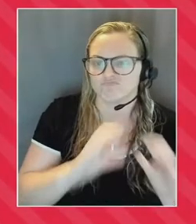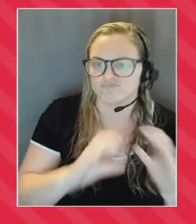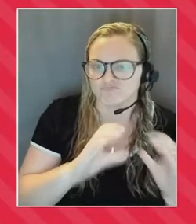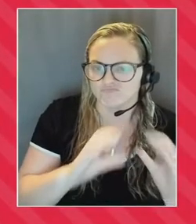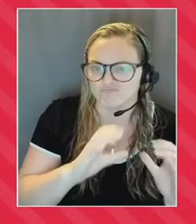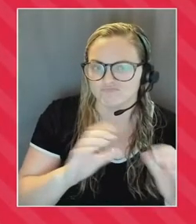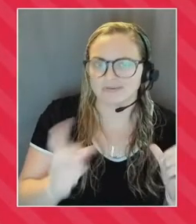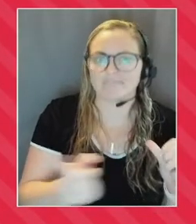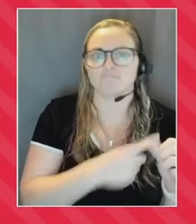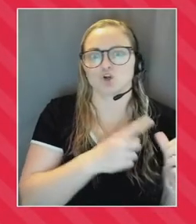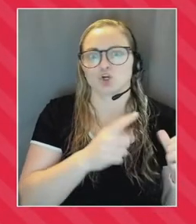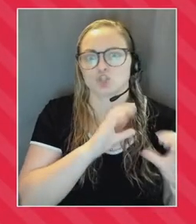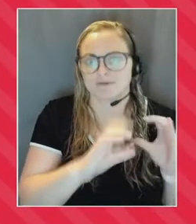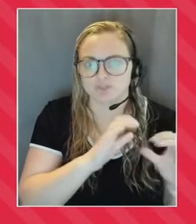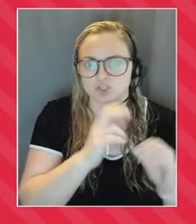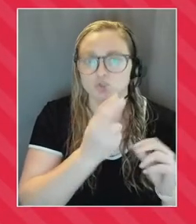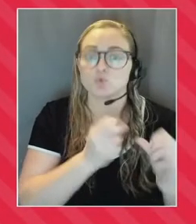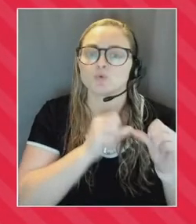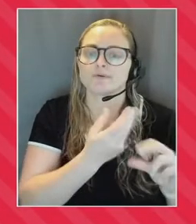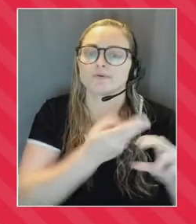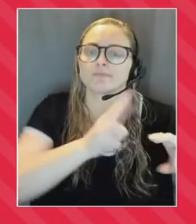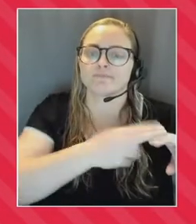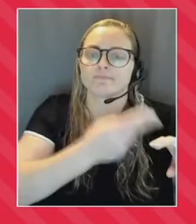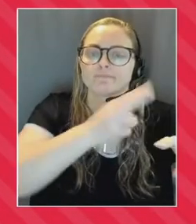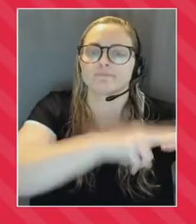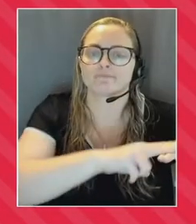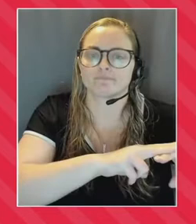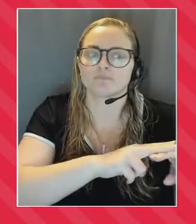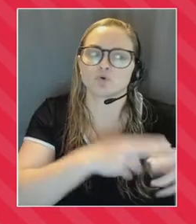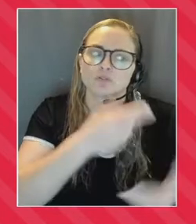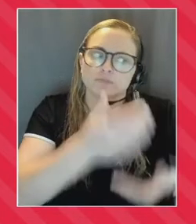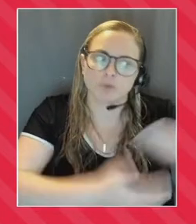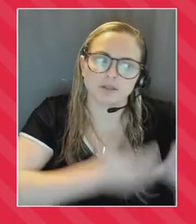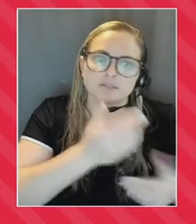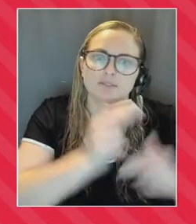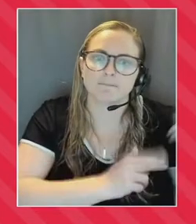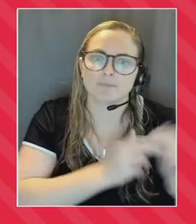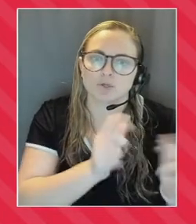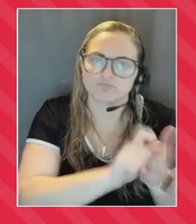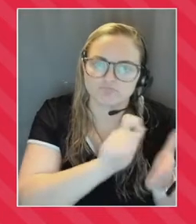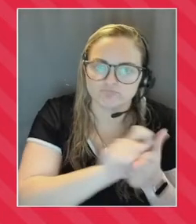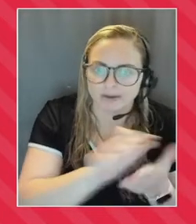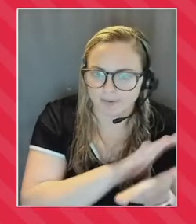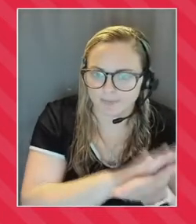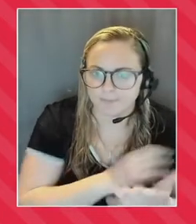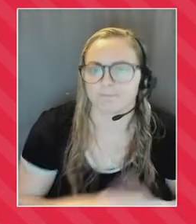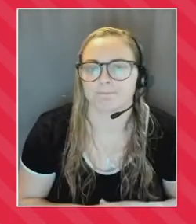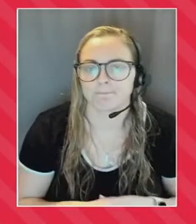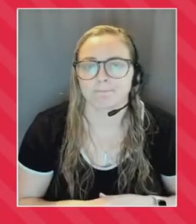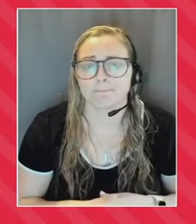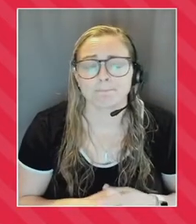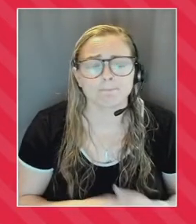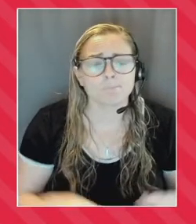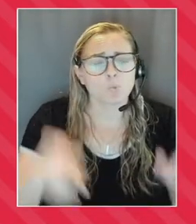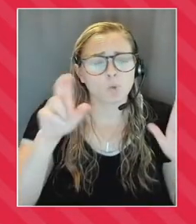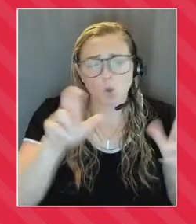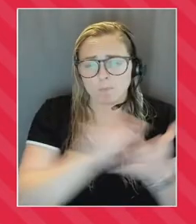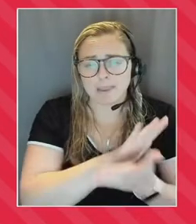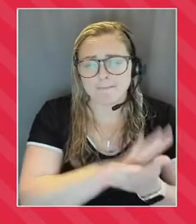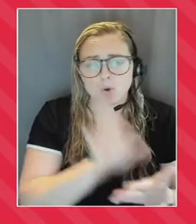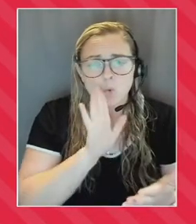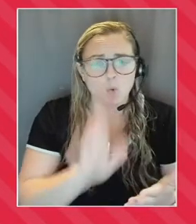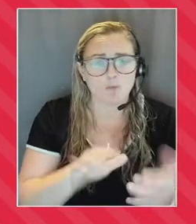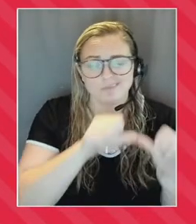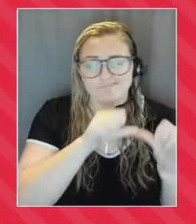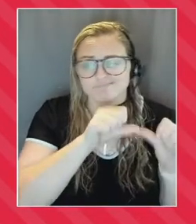to build on what we learned during the process of creating that paper. We hope that this paper will be a living